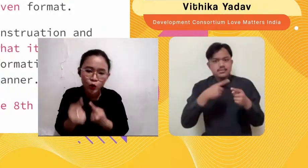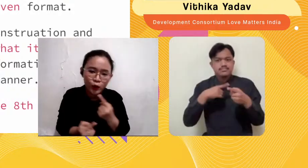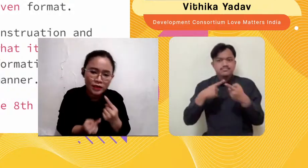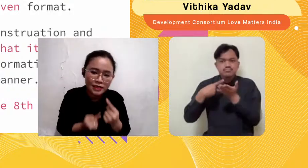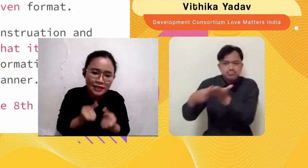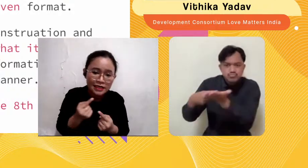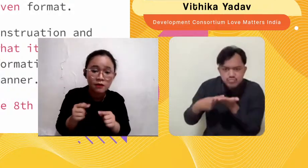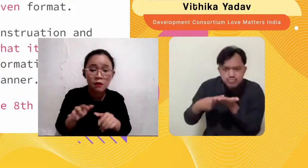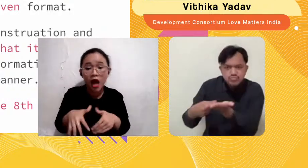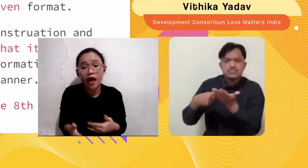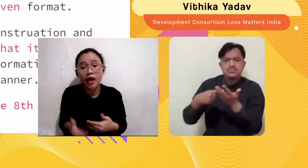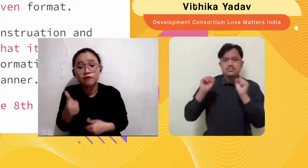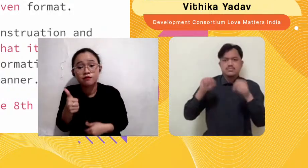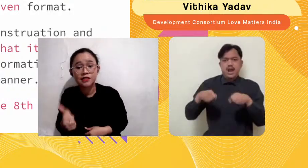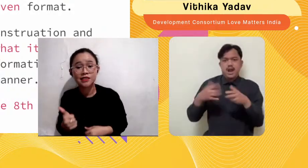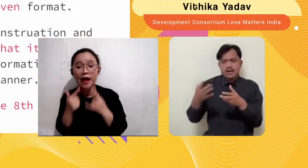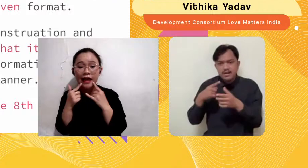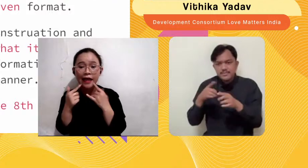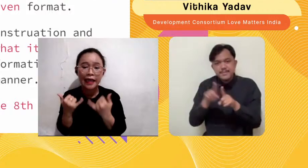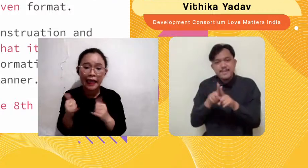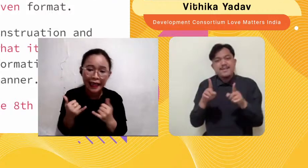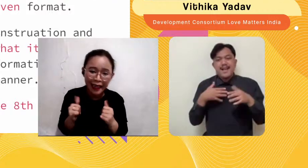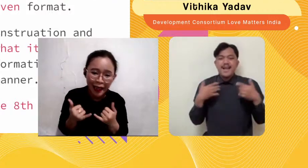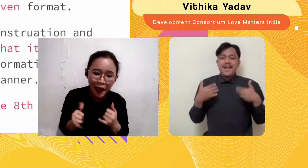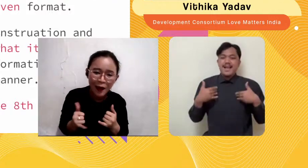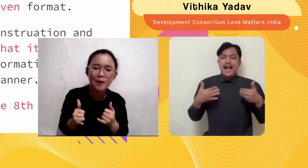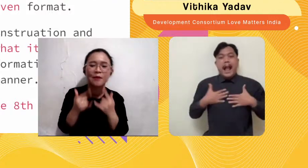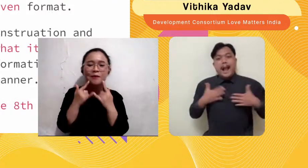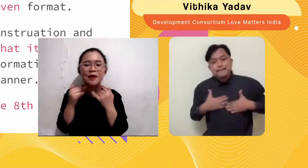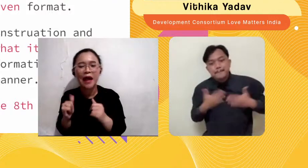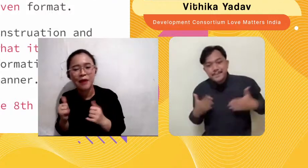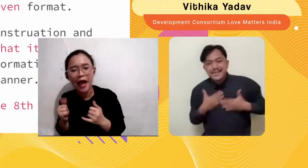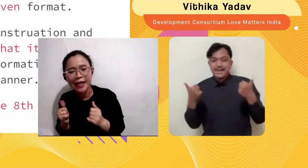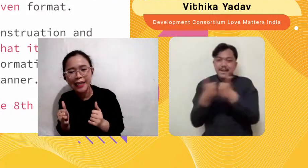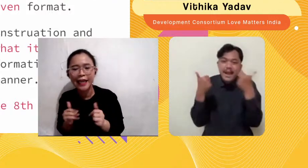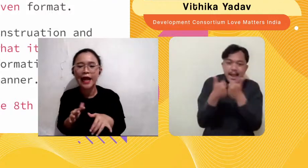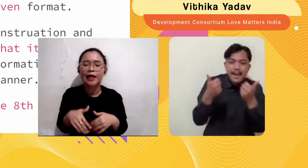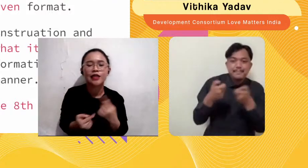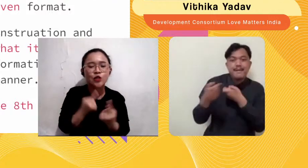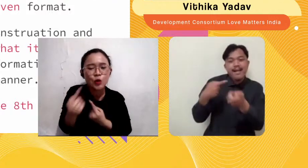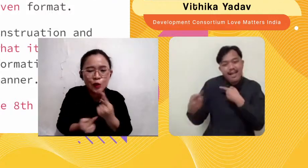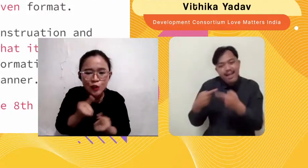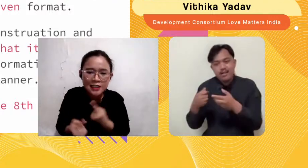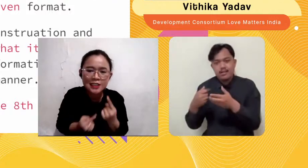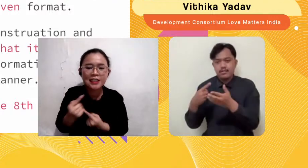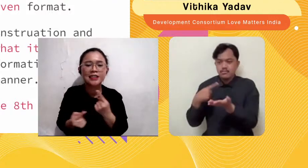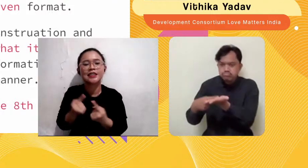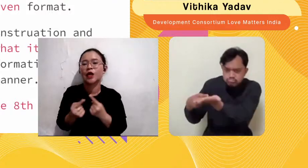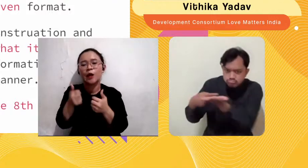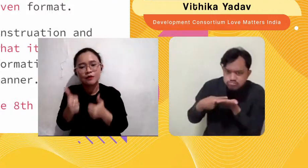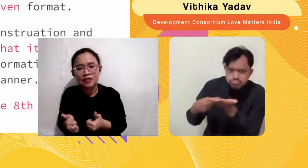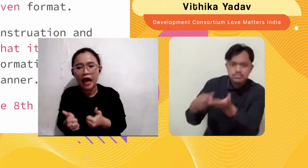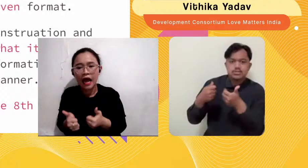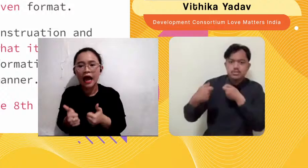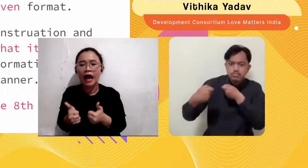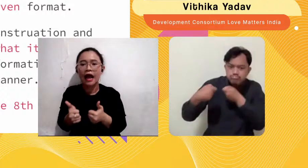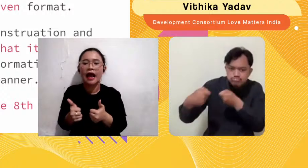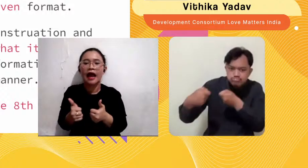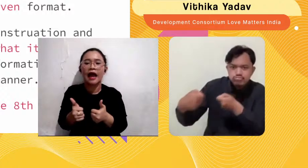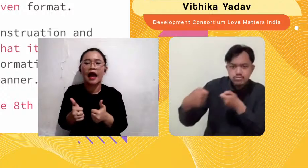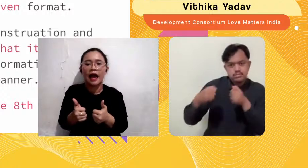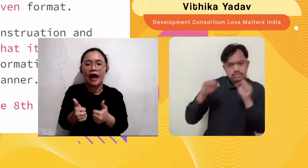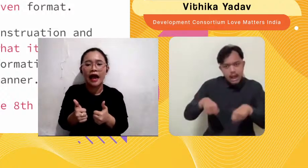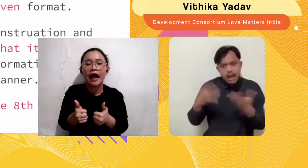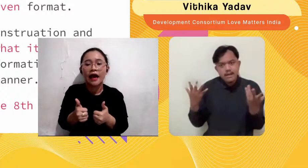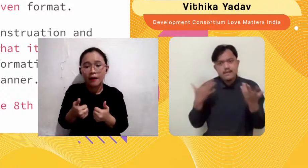And it really takes a person through a puberty festival where adolescents, but also their parents and educators can get a